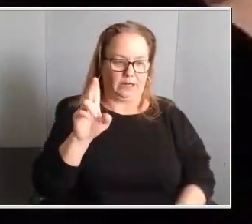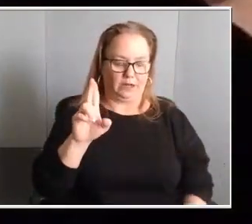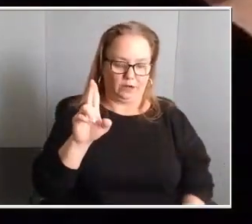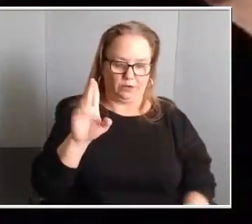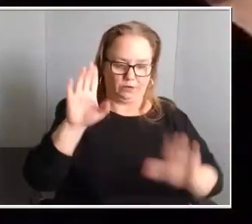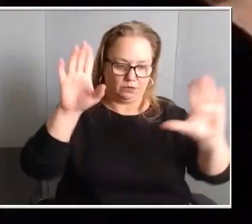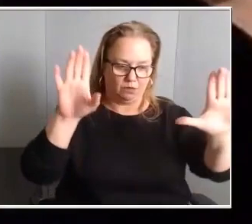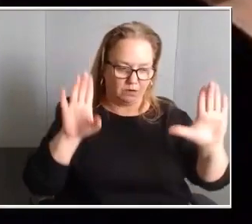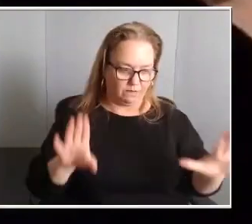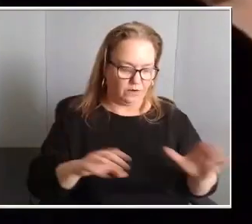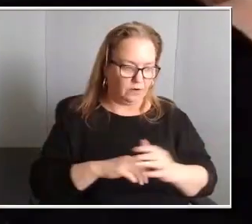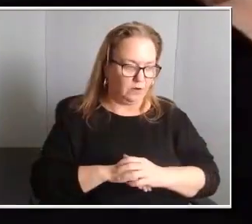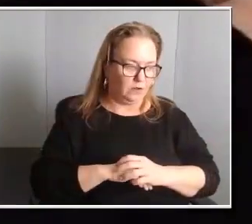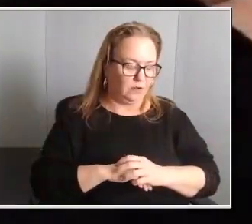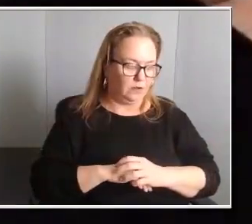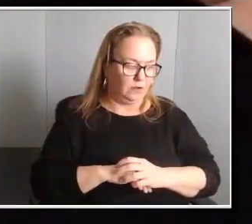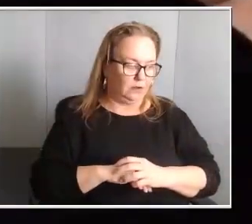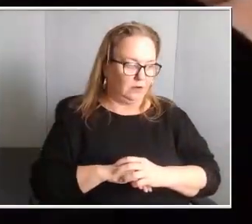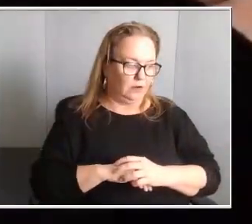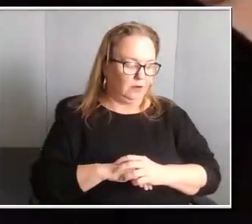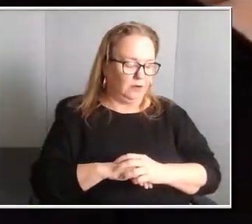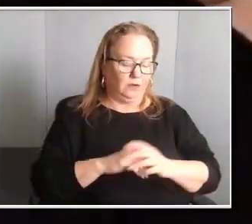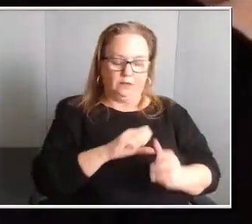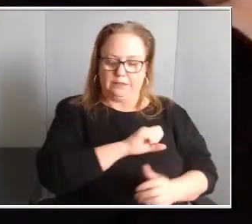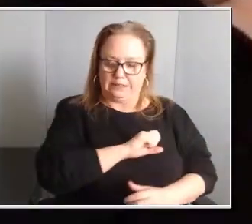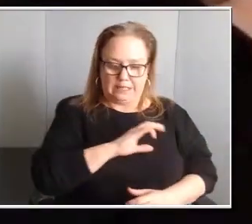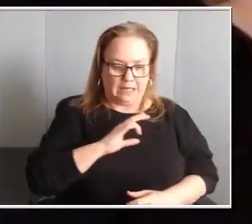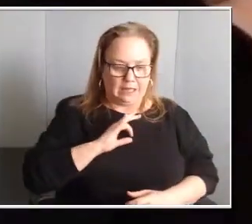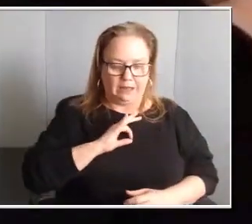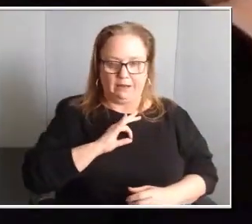was wonderful. Staff,